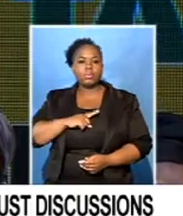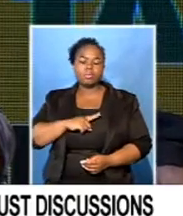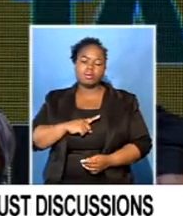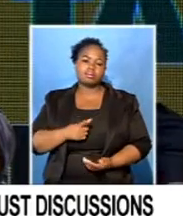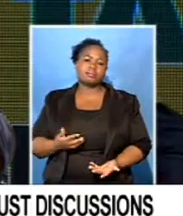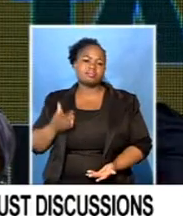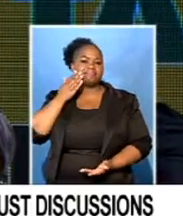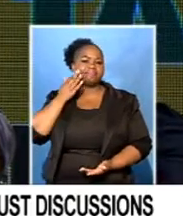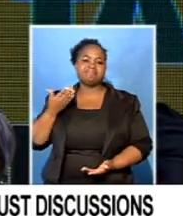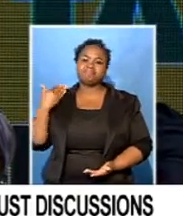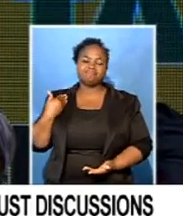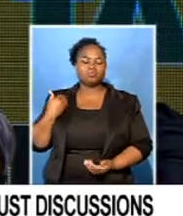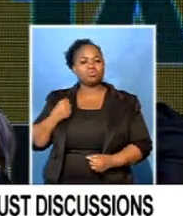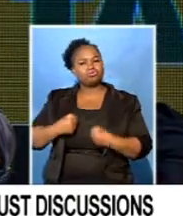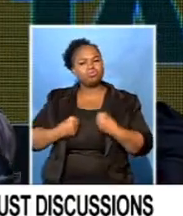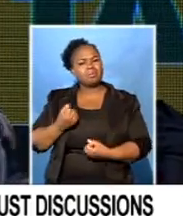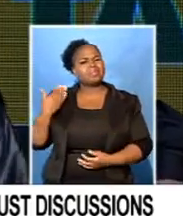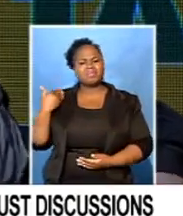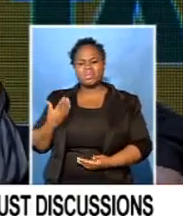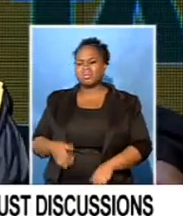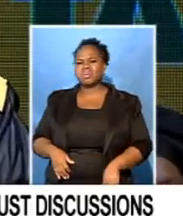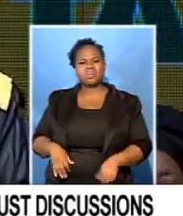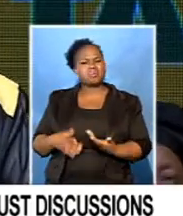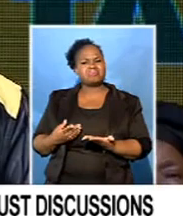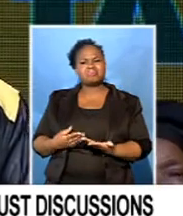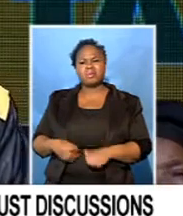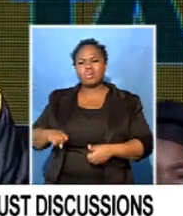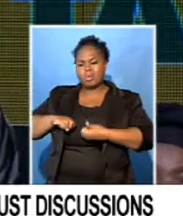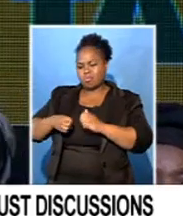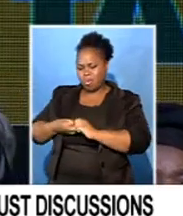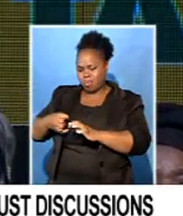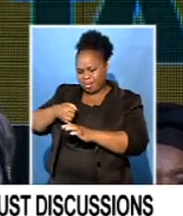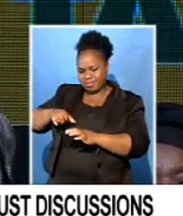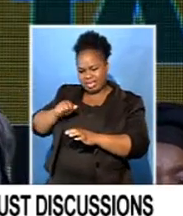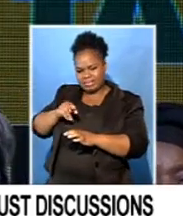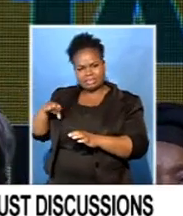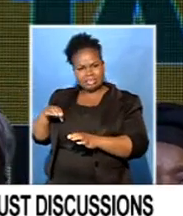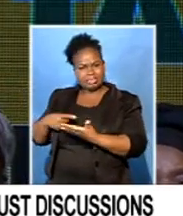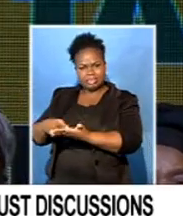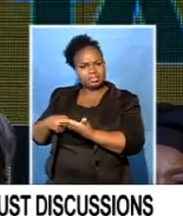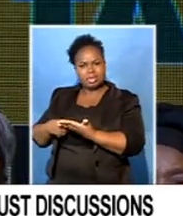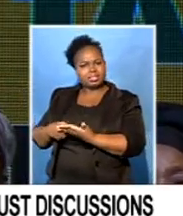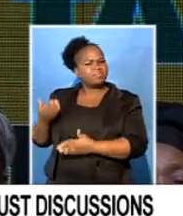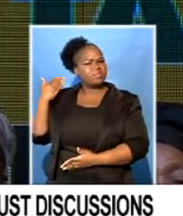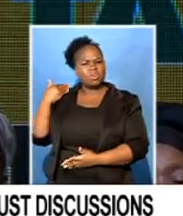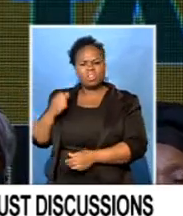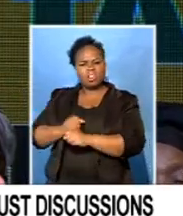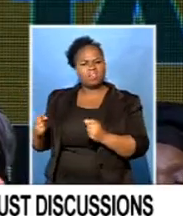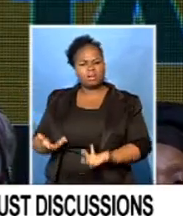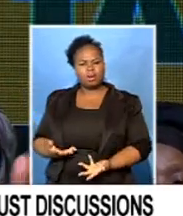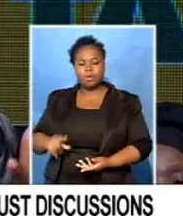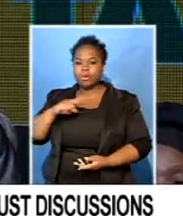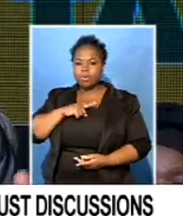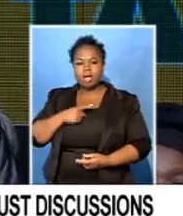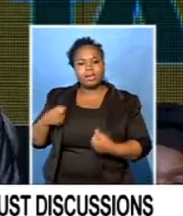During the struggle, you never had to discuss the problems within the ANC as you do, because